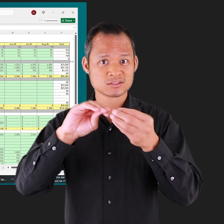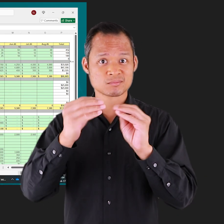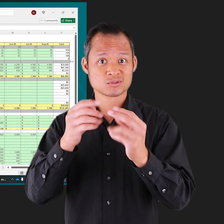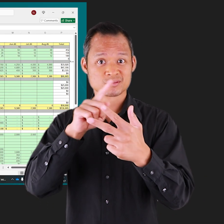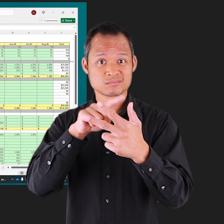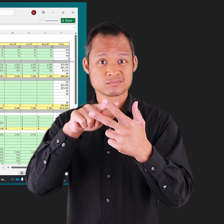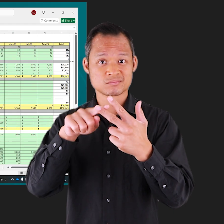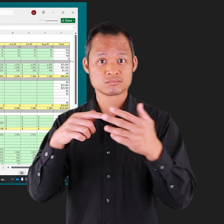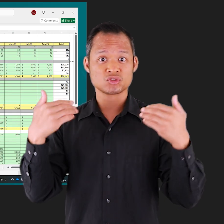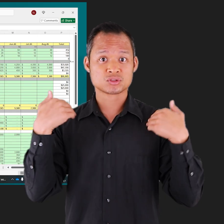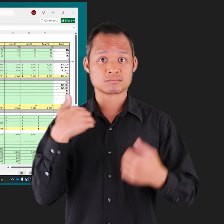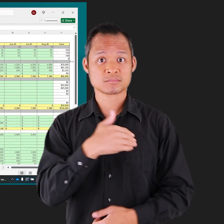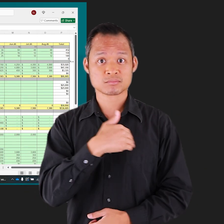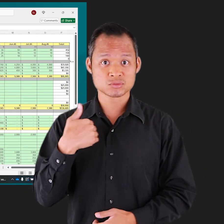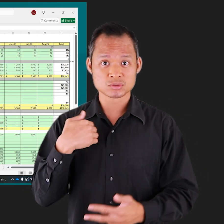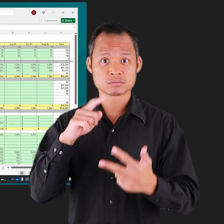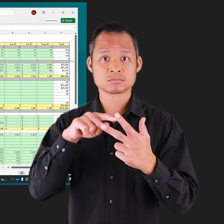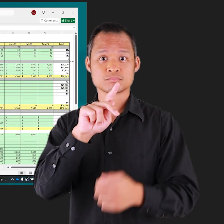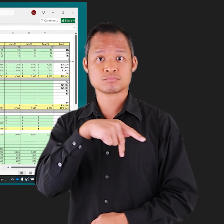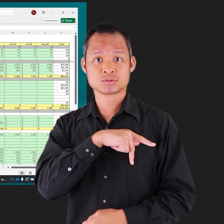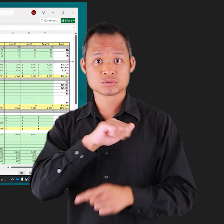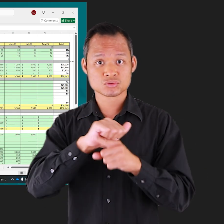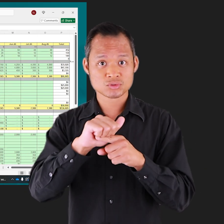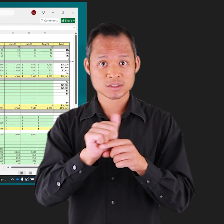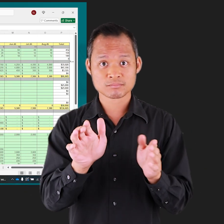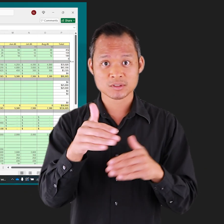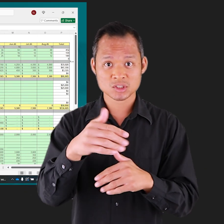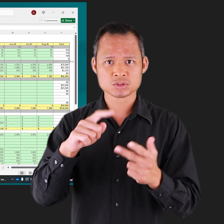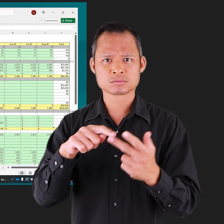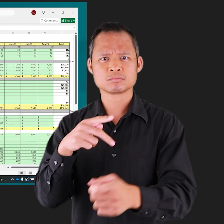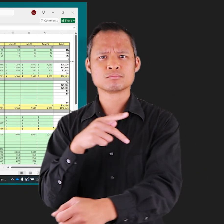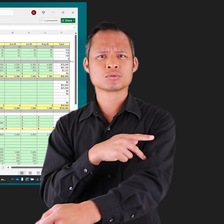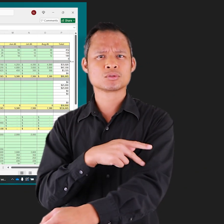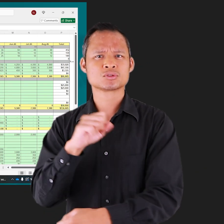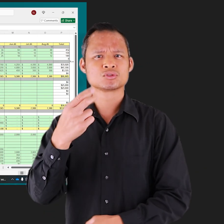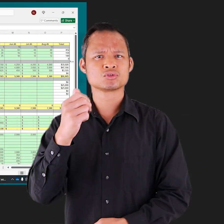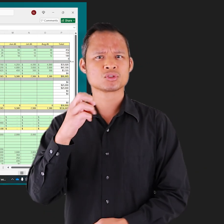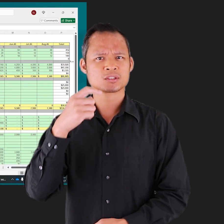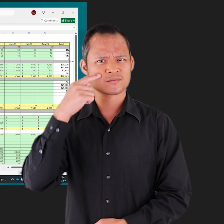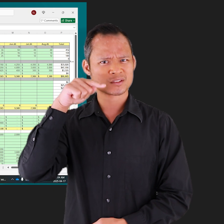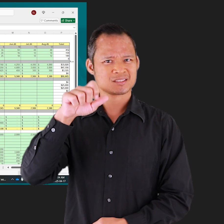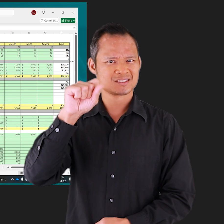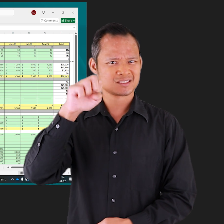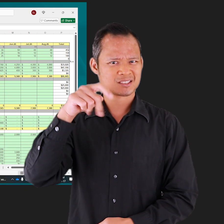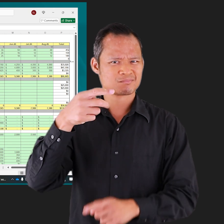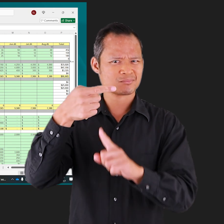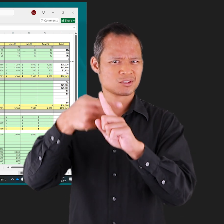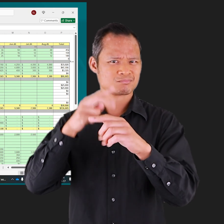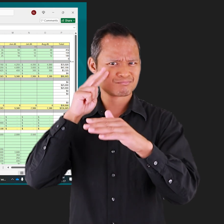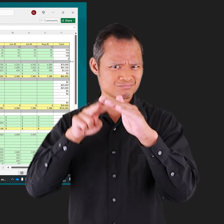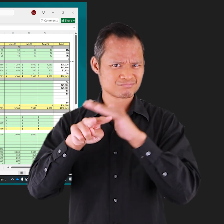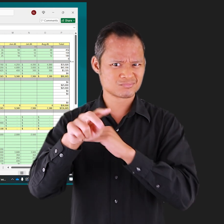the gym membership, personal training package, and protein shakes. For the month of September, as the sales forecast